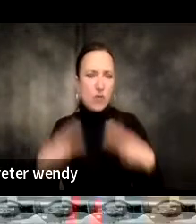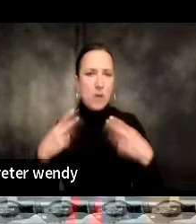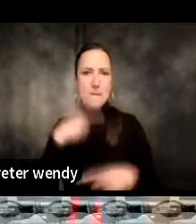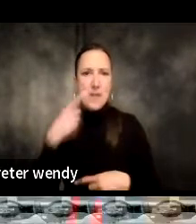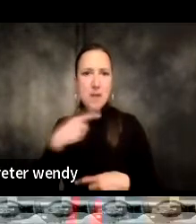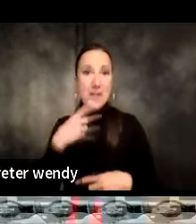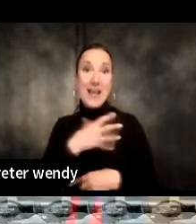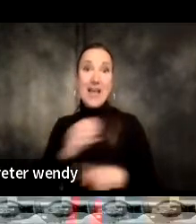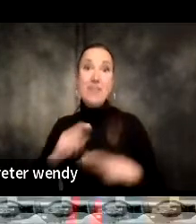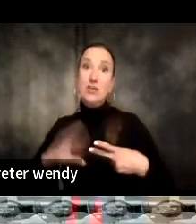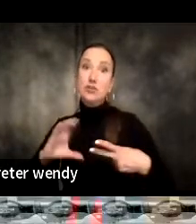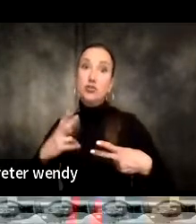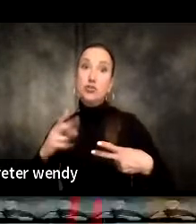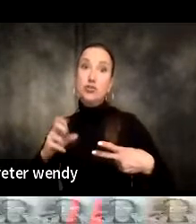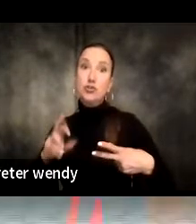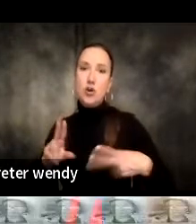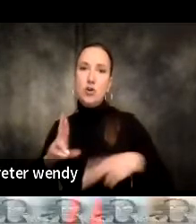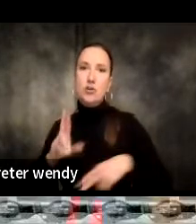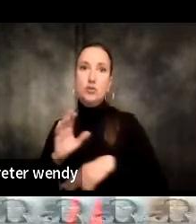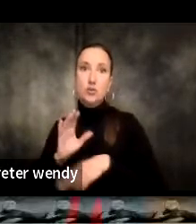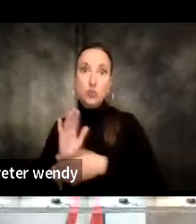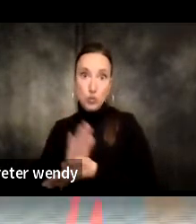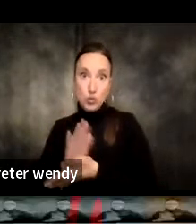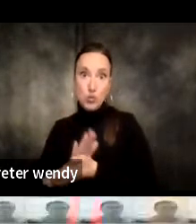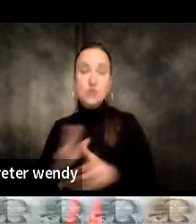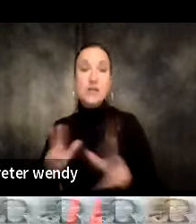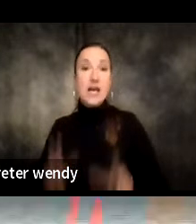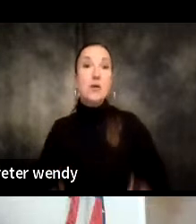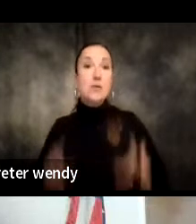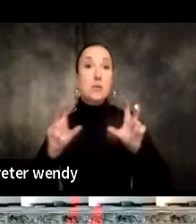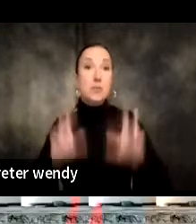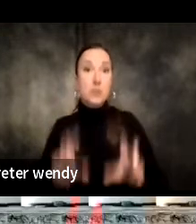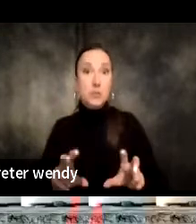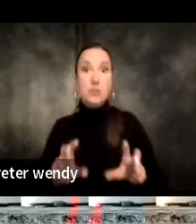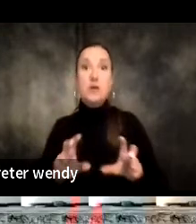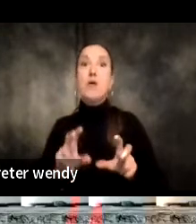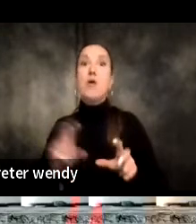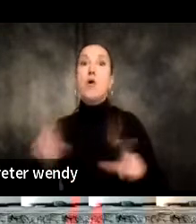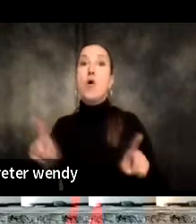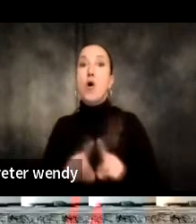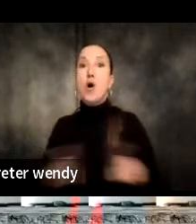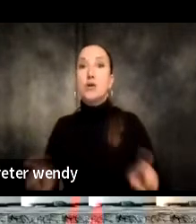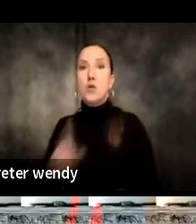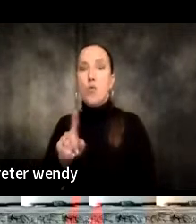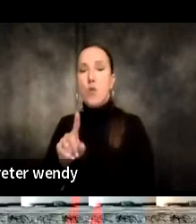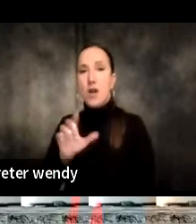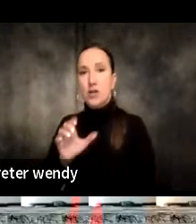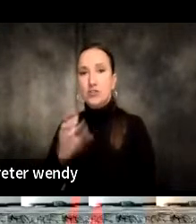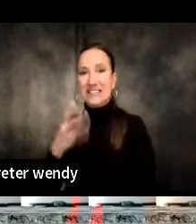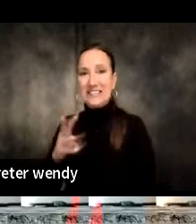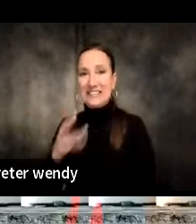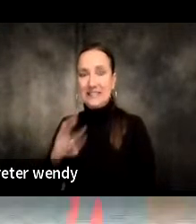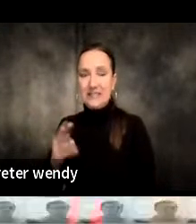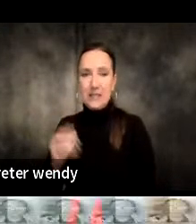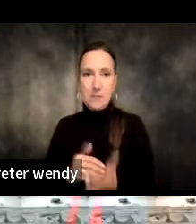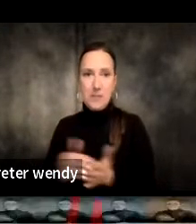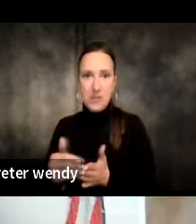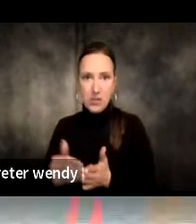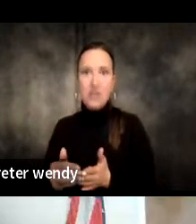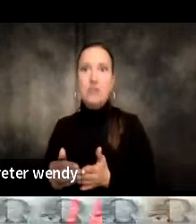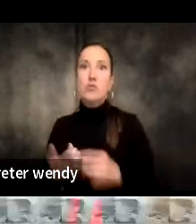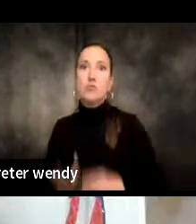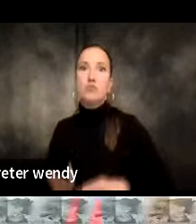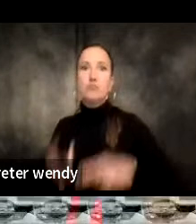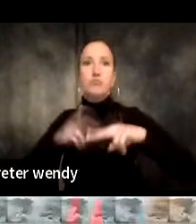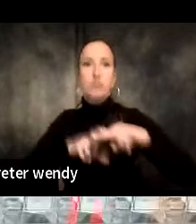charter schools. And in the mayor's proposed investment, there's an additional 116 million to support raising the wages